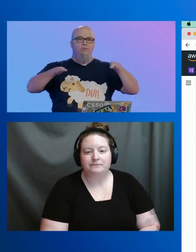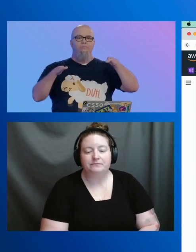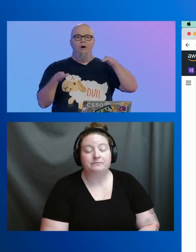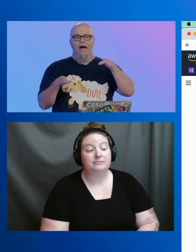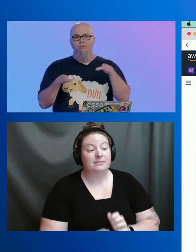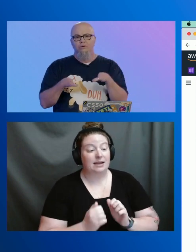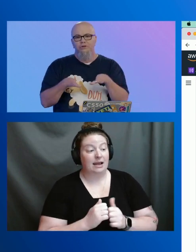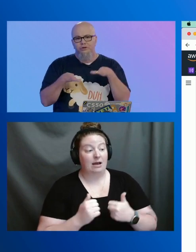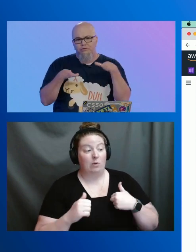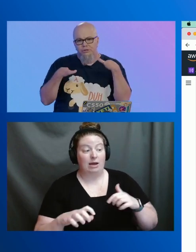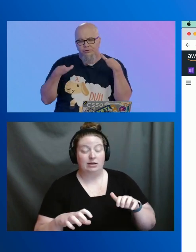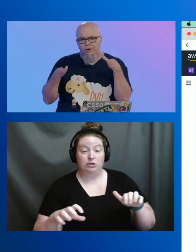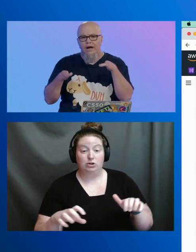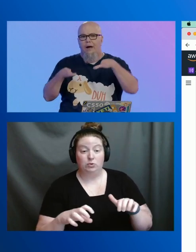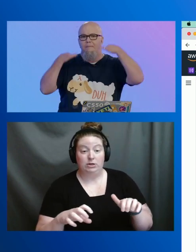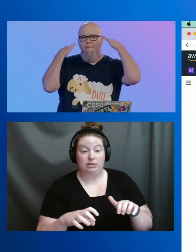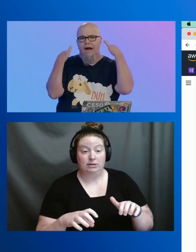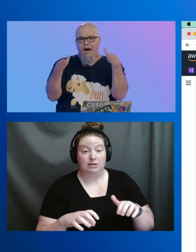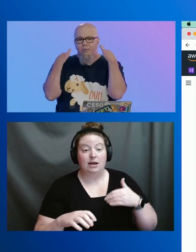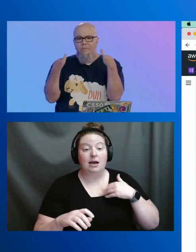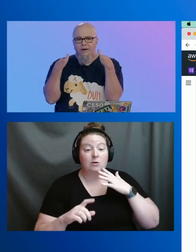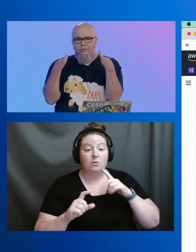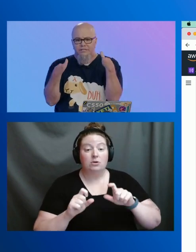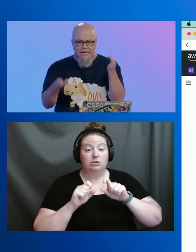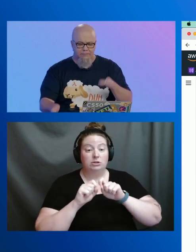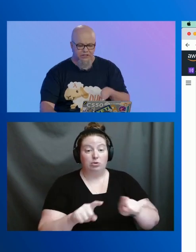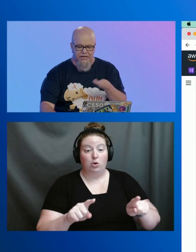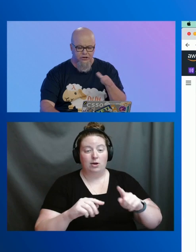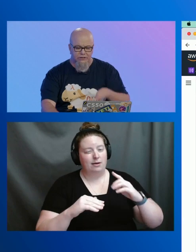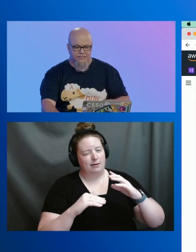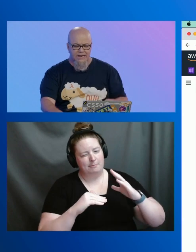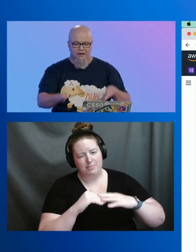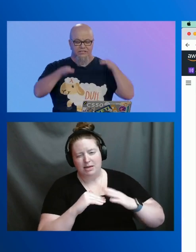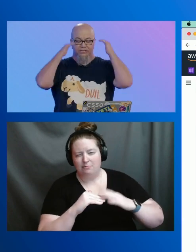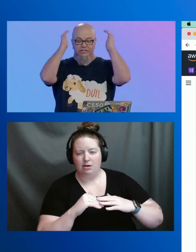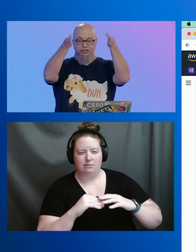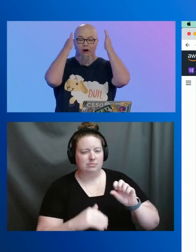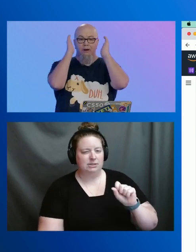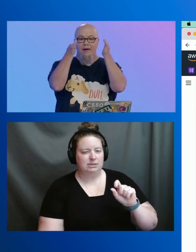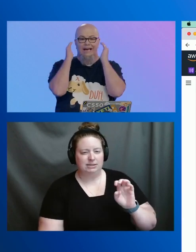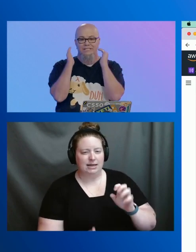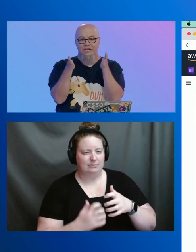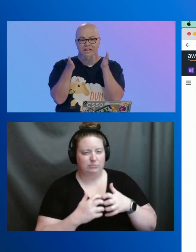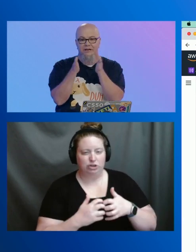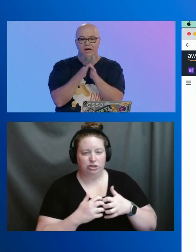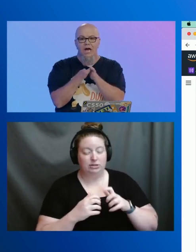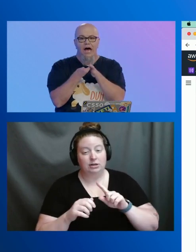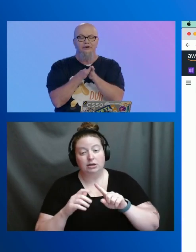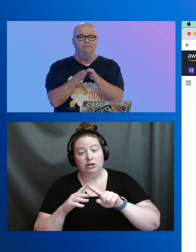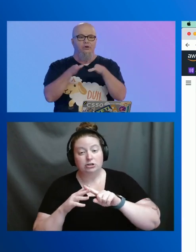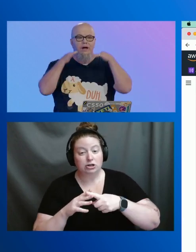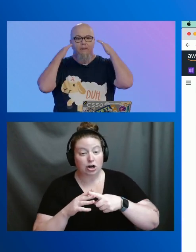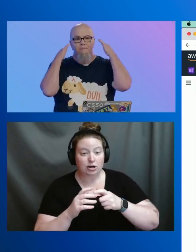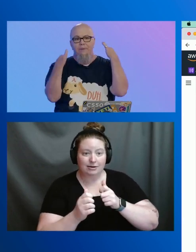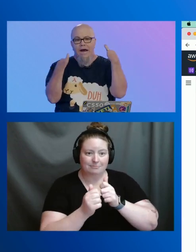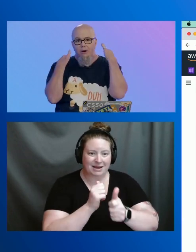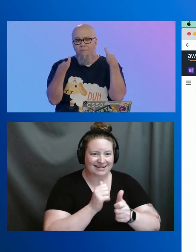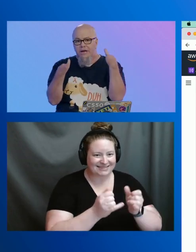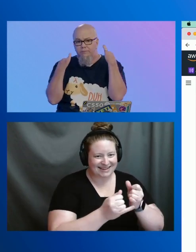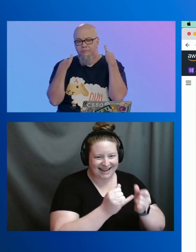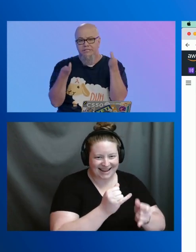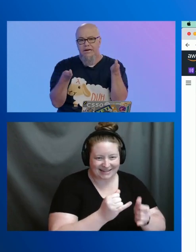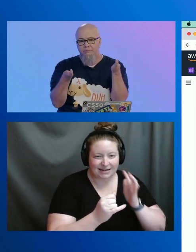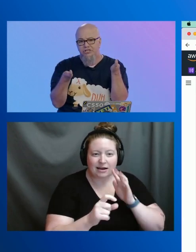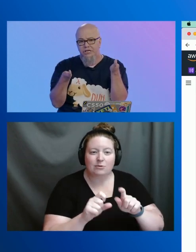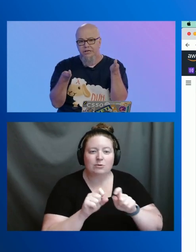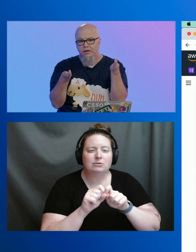I will deploy a bare minimum state machine. You can see here it's just a start, a pass, and an end. I'll deploy a bare